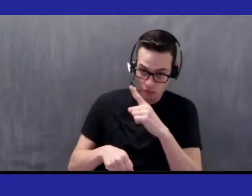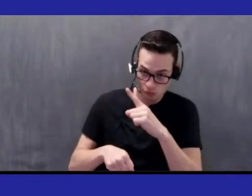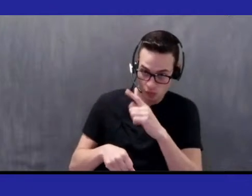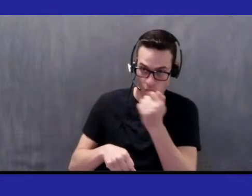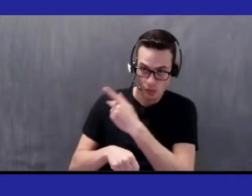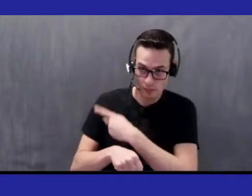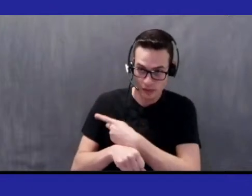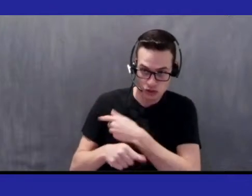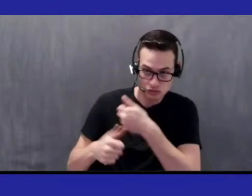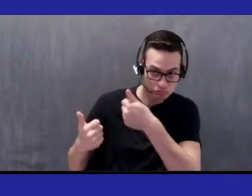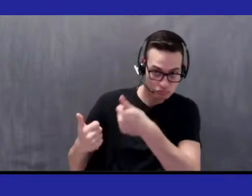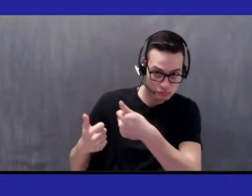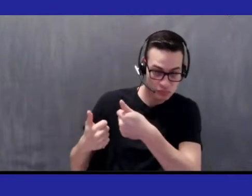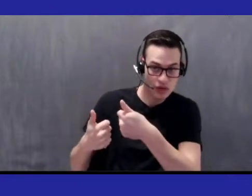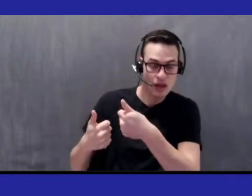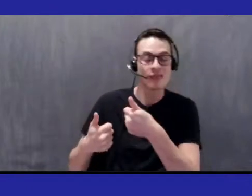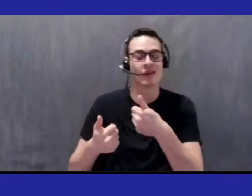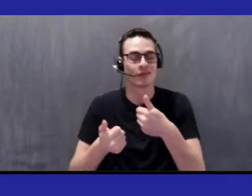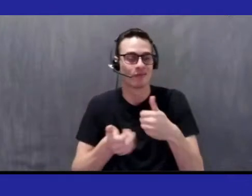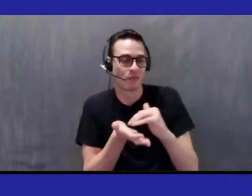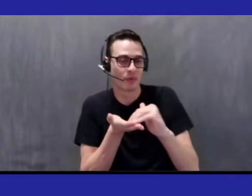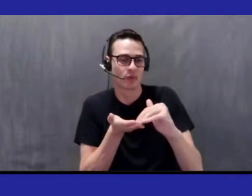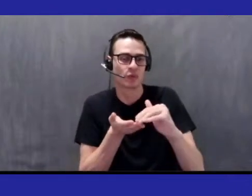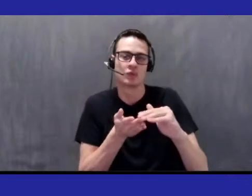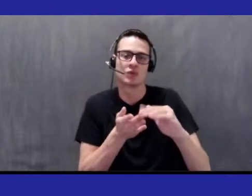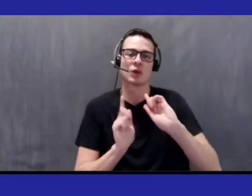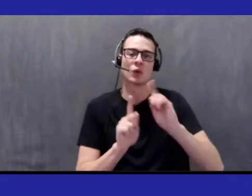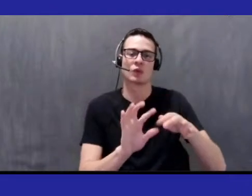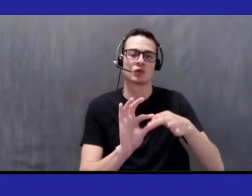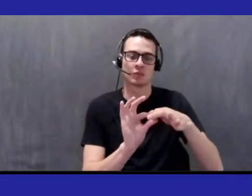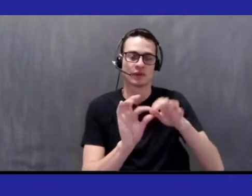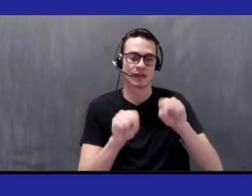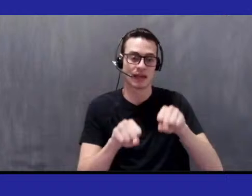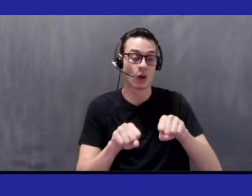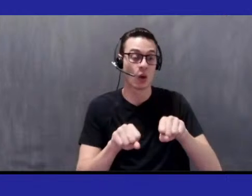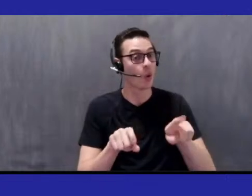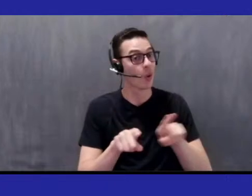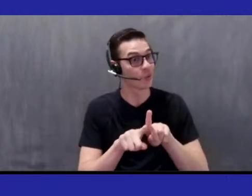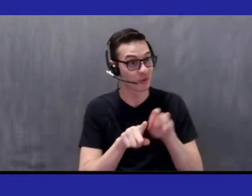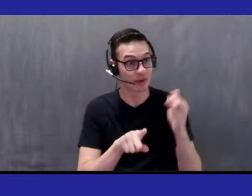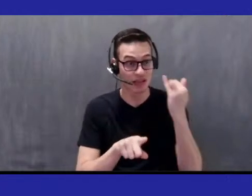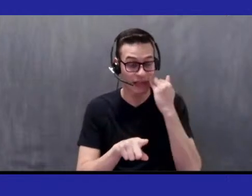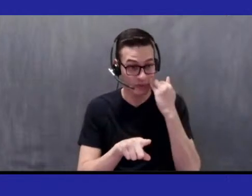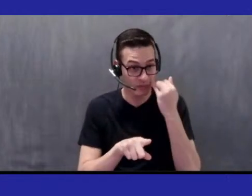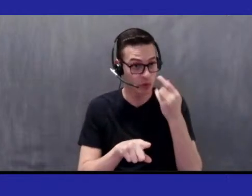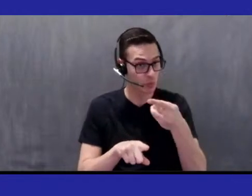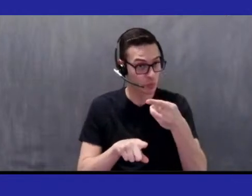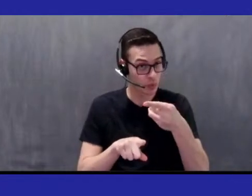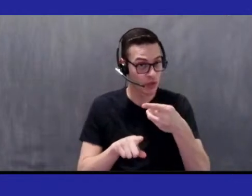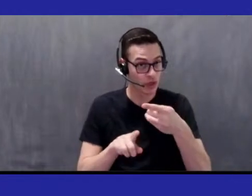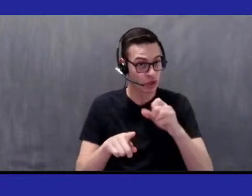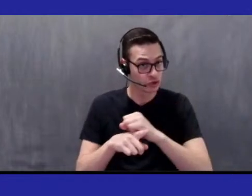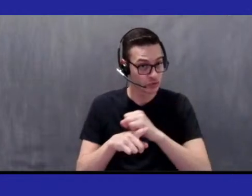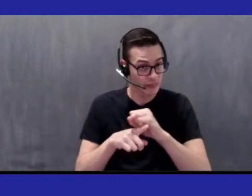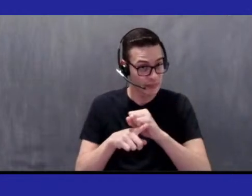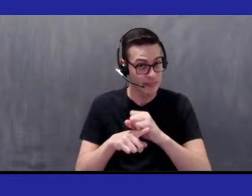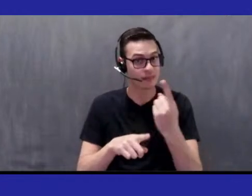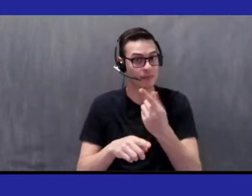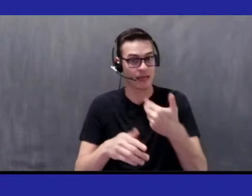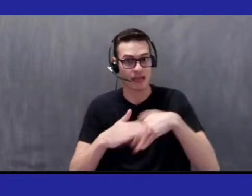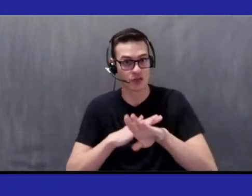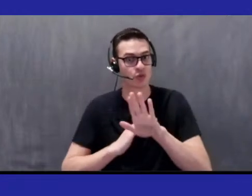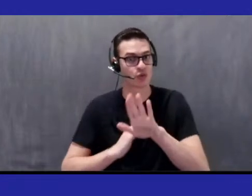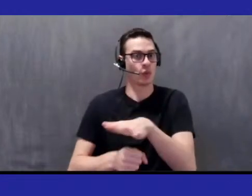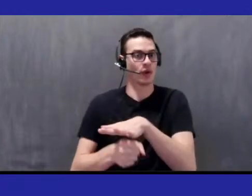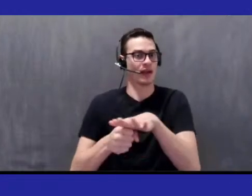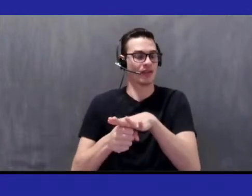if someone comes into your area and you have been trained to provide interpreter services, then you can also assist without having to leave your area